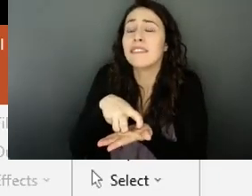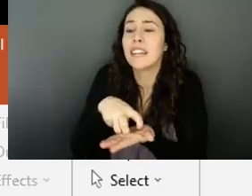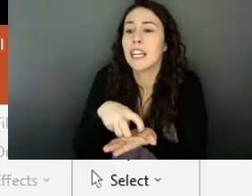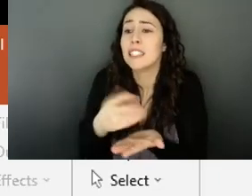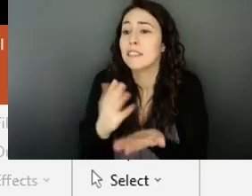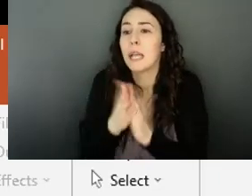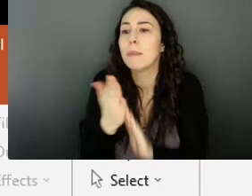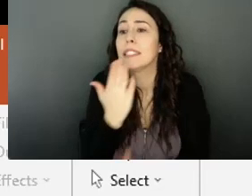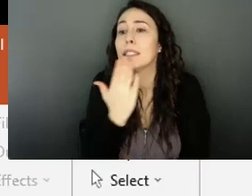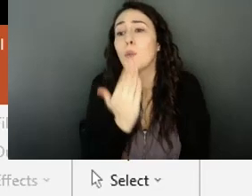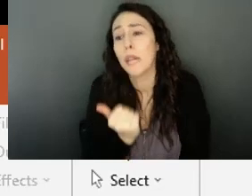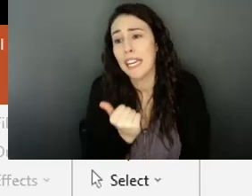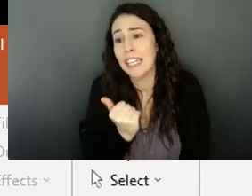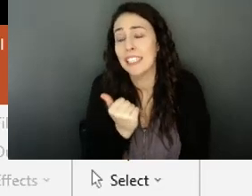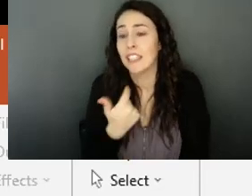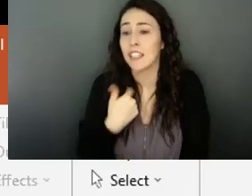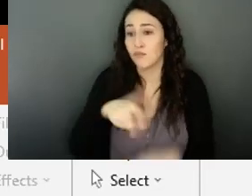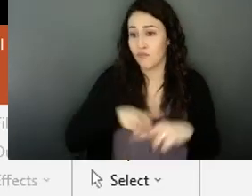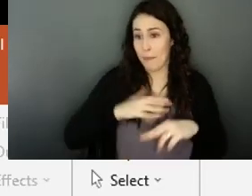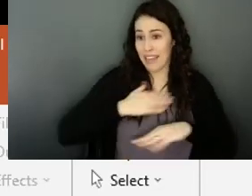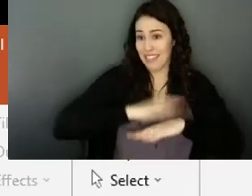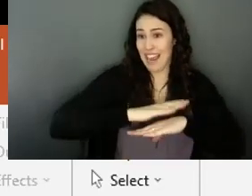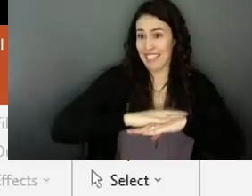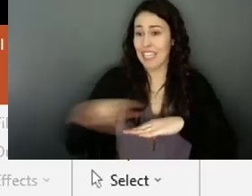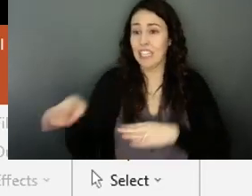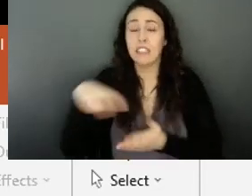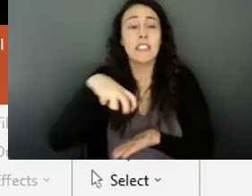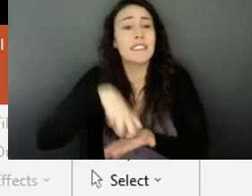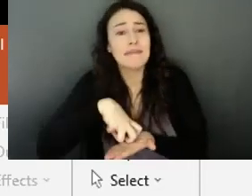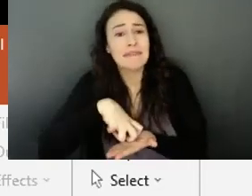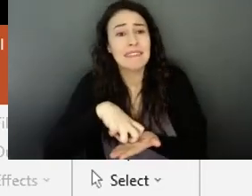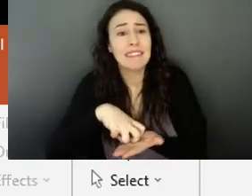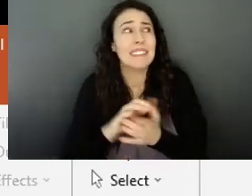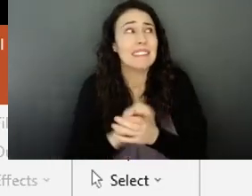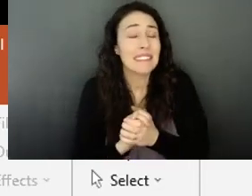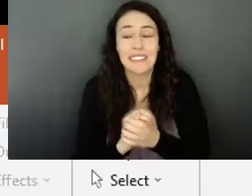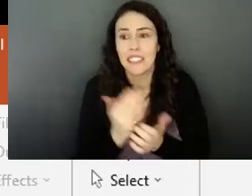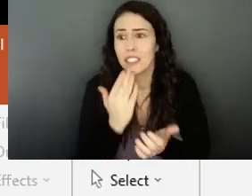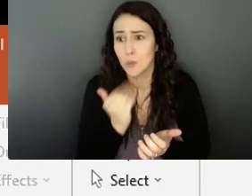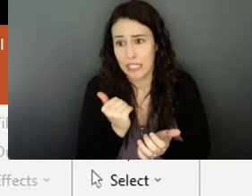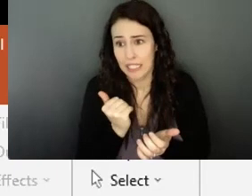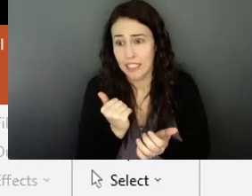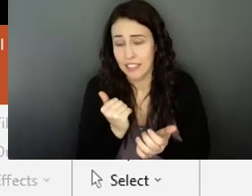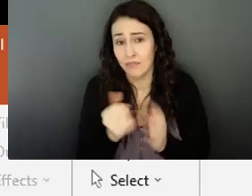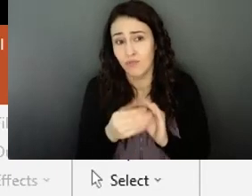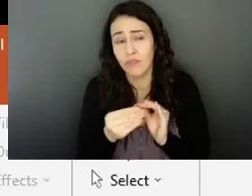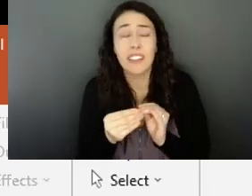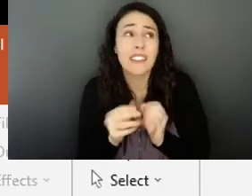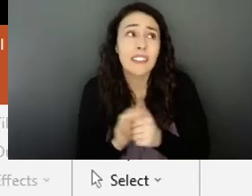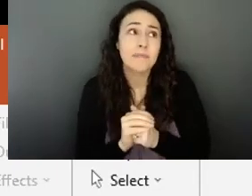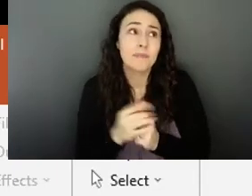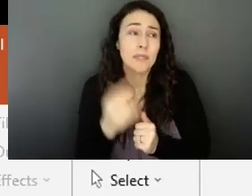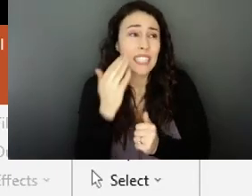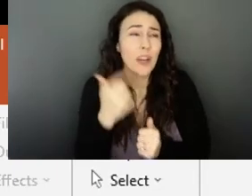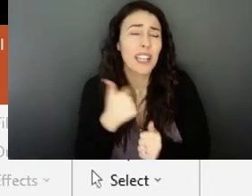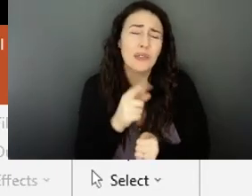down at my desk, and he got down on his knees beside me and started being very sweet and said, I